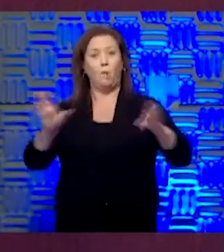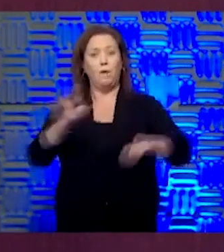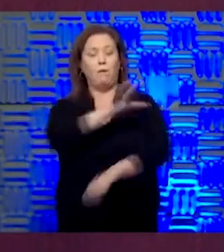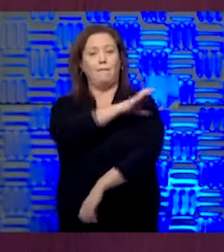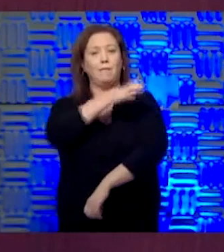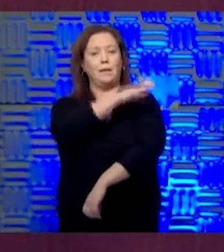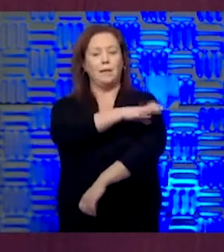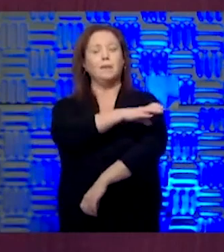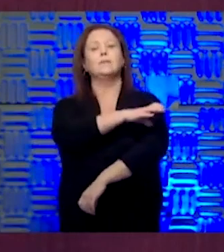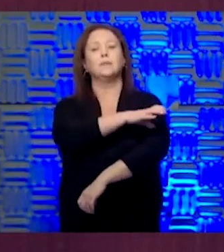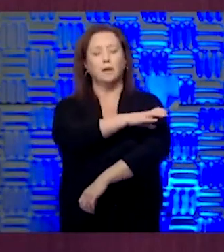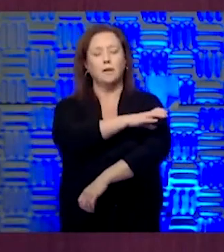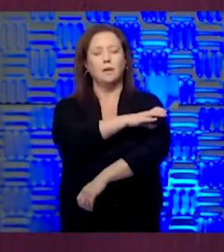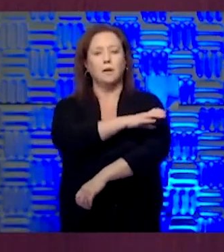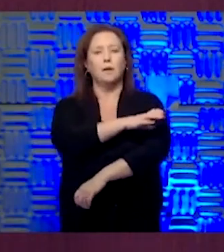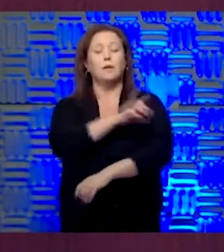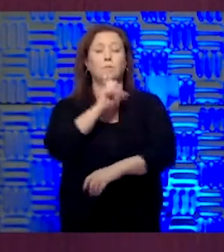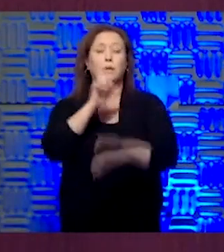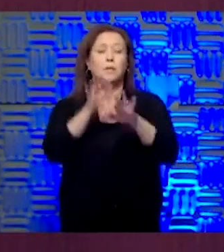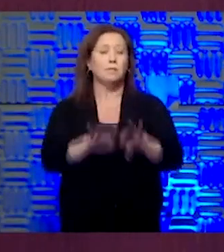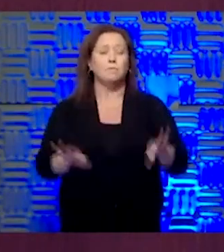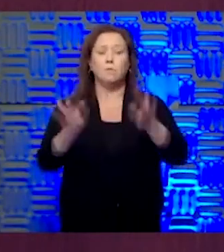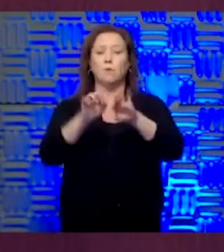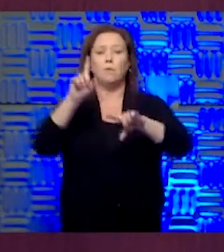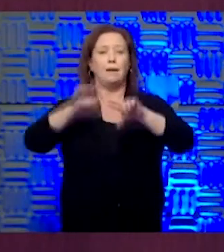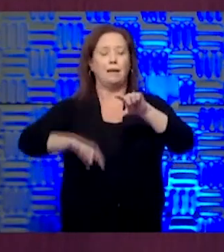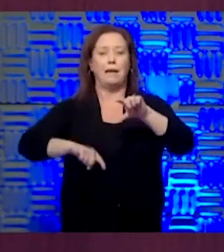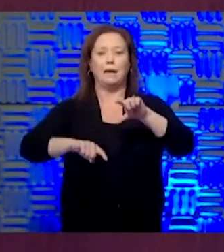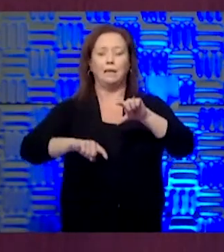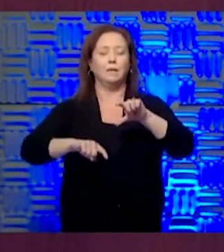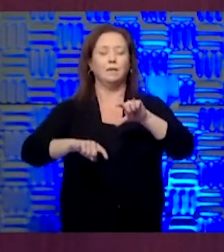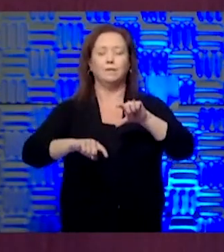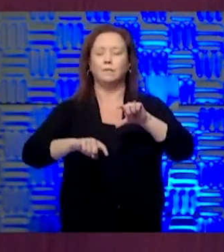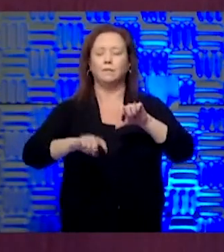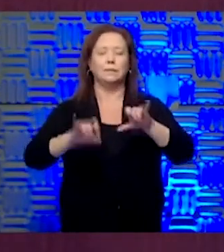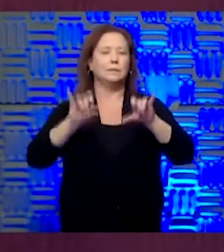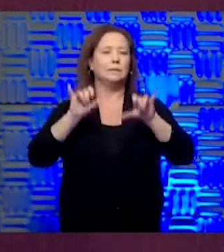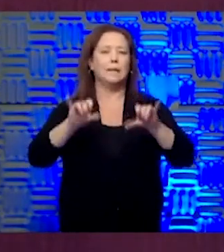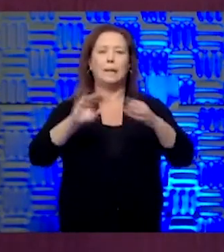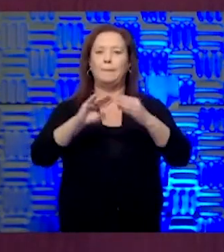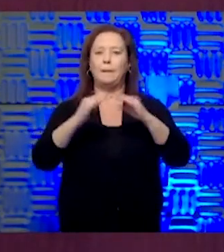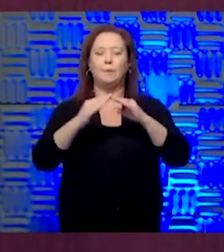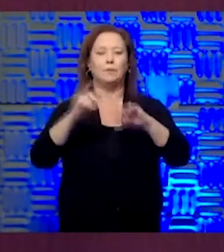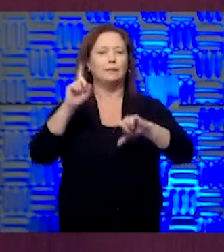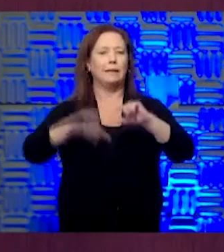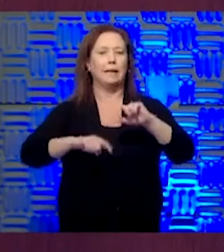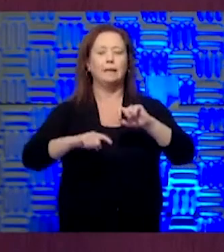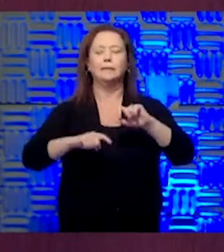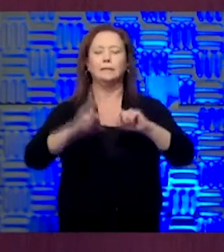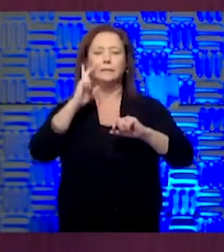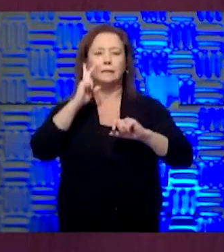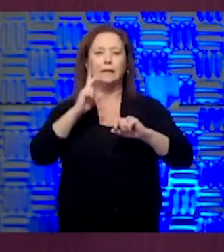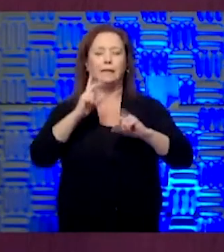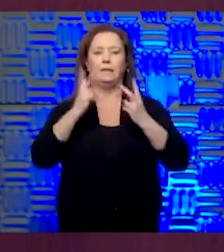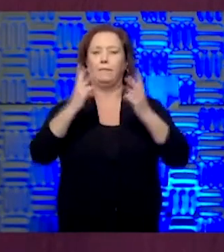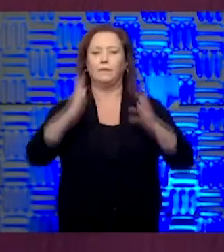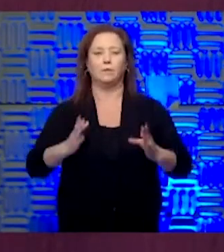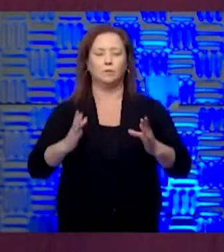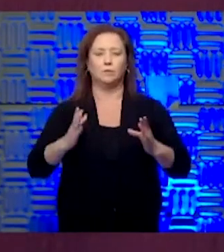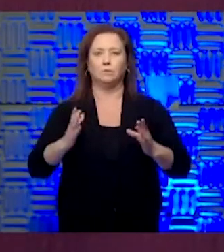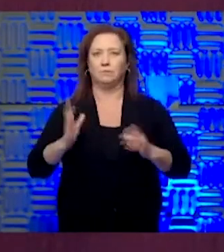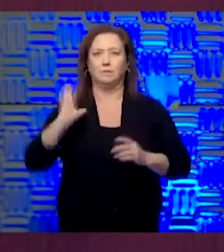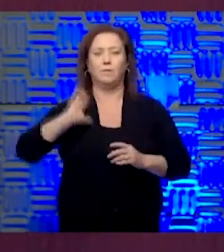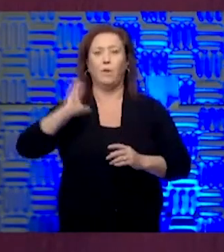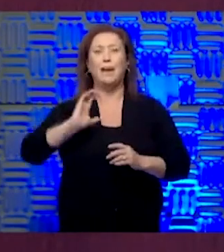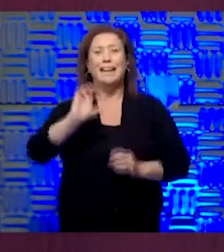things become really important. Number one, we can't continue to see the same volumes of patients and visitors through our organization as we have in the past. We'd see